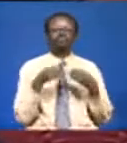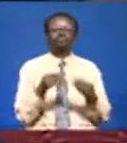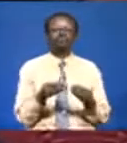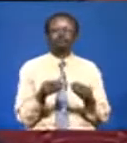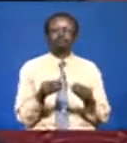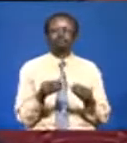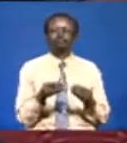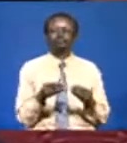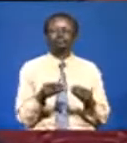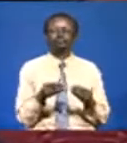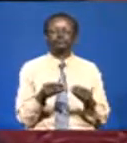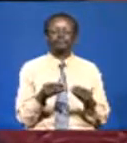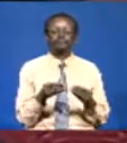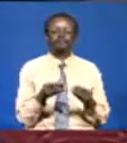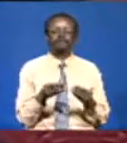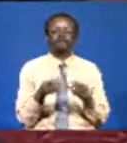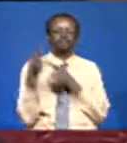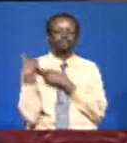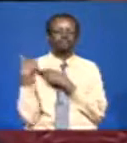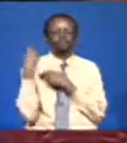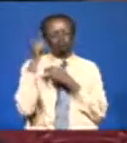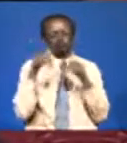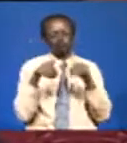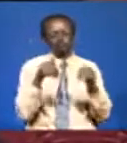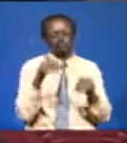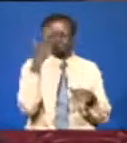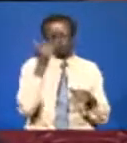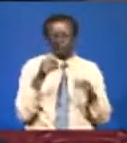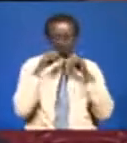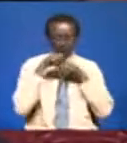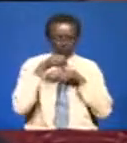agriculture is devolved in full. So I support, Mr. Speaker,